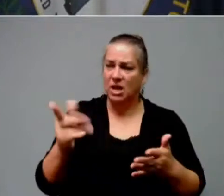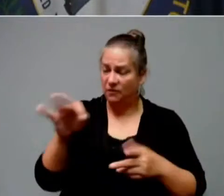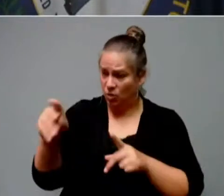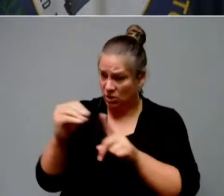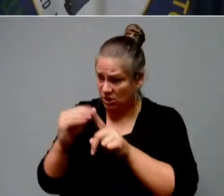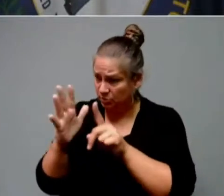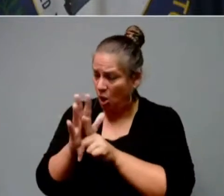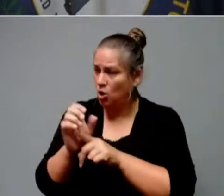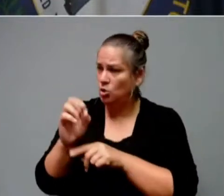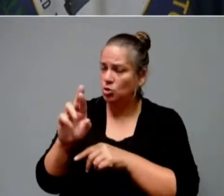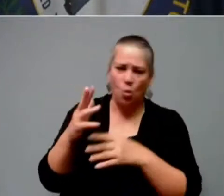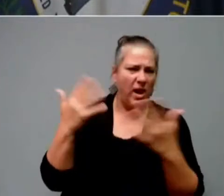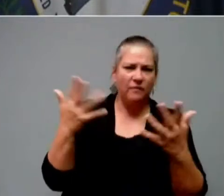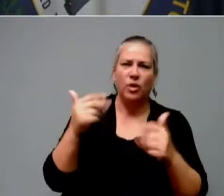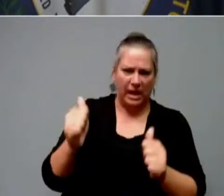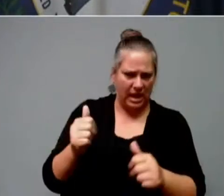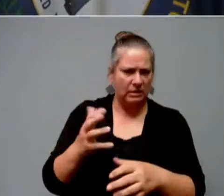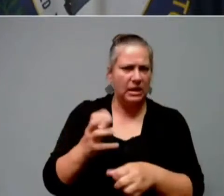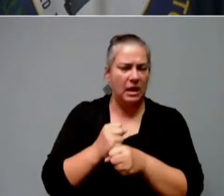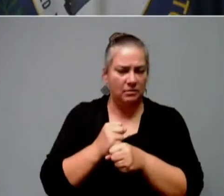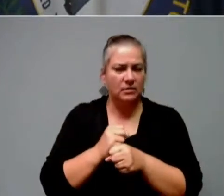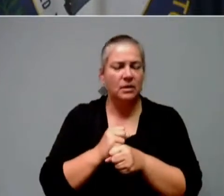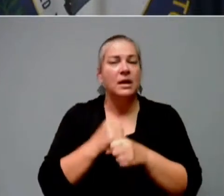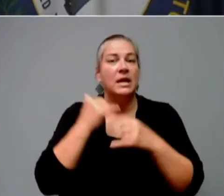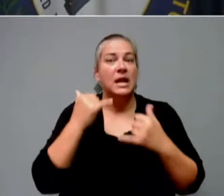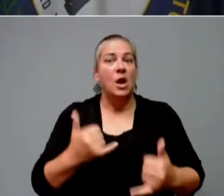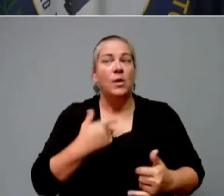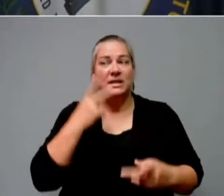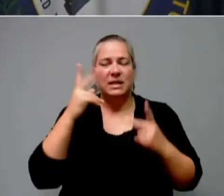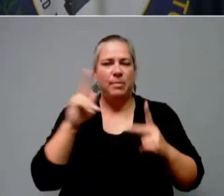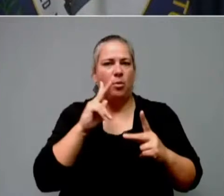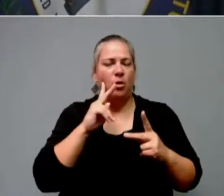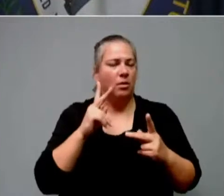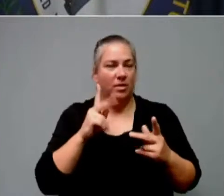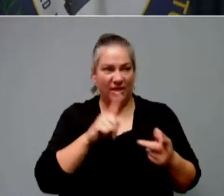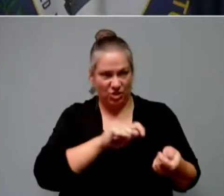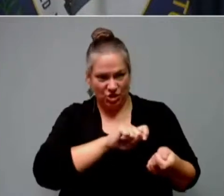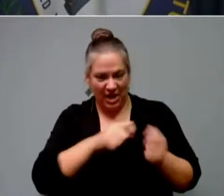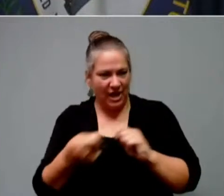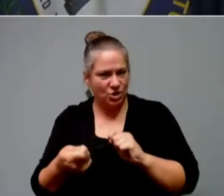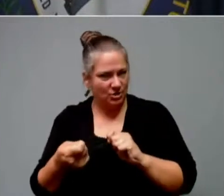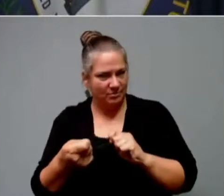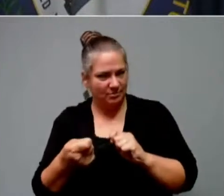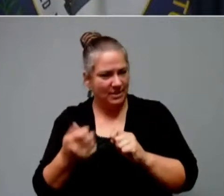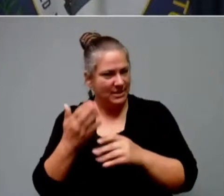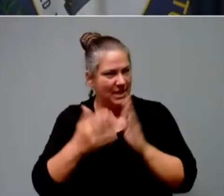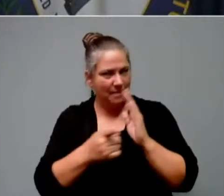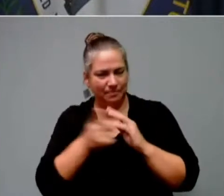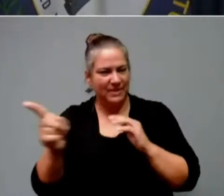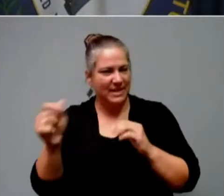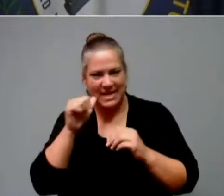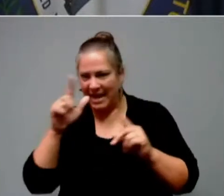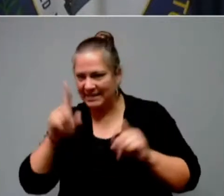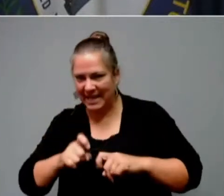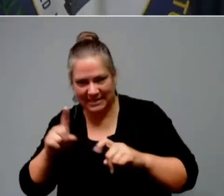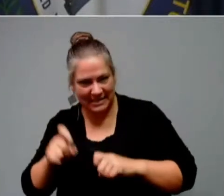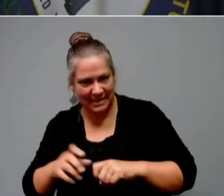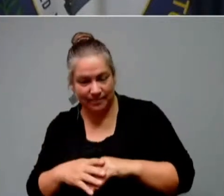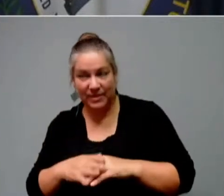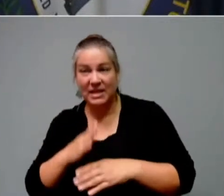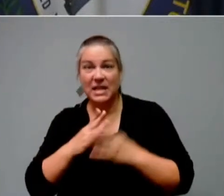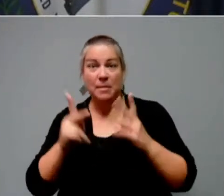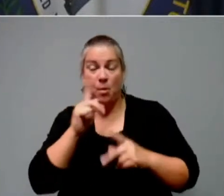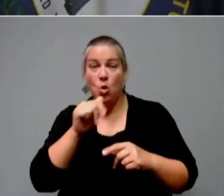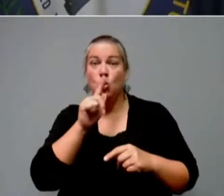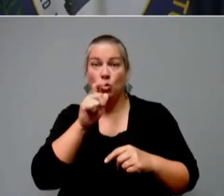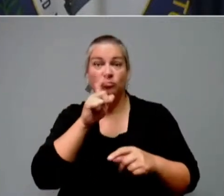With that change, we have seen fewer people getting tested. More and more of the people that are getting tested are already sick.